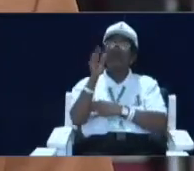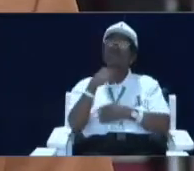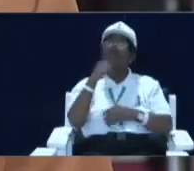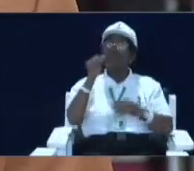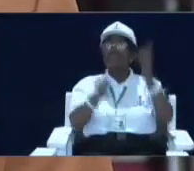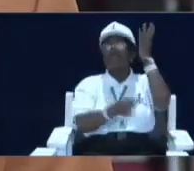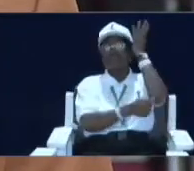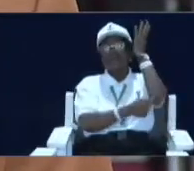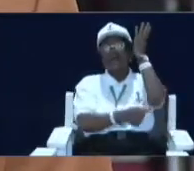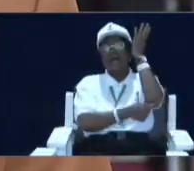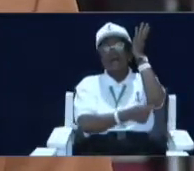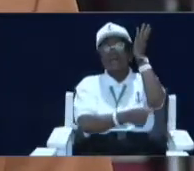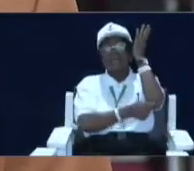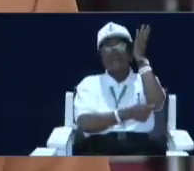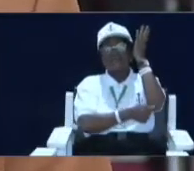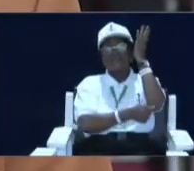Abraham,